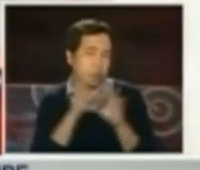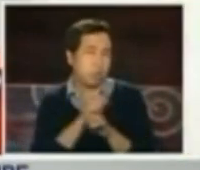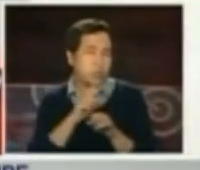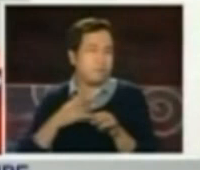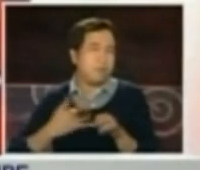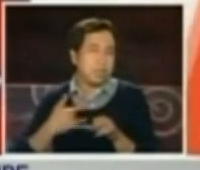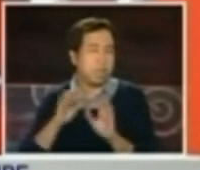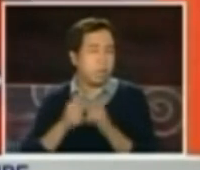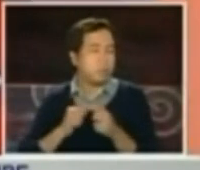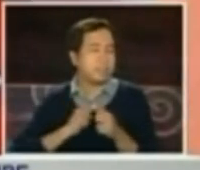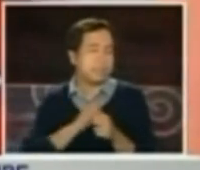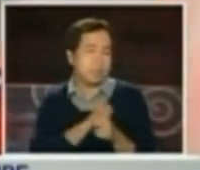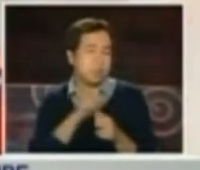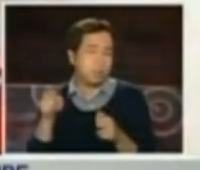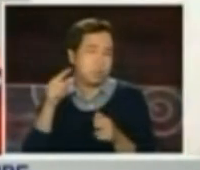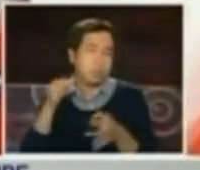session hall and how the senator judges